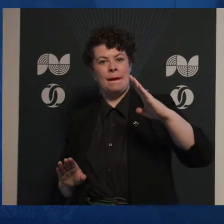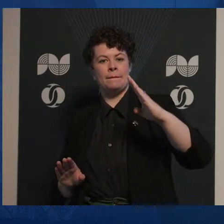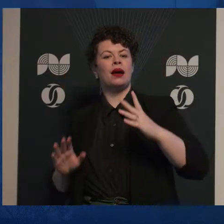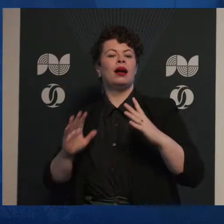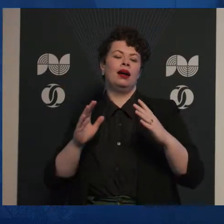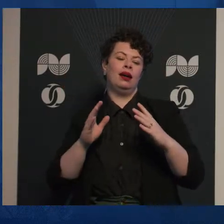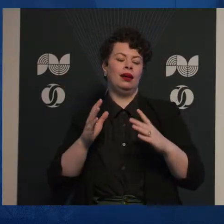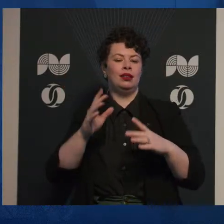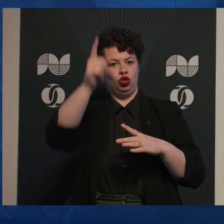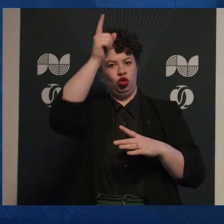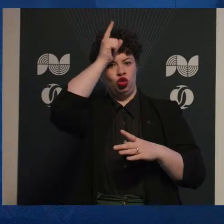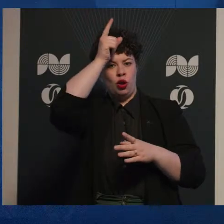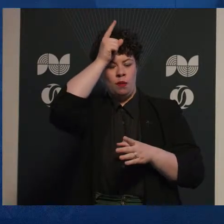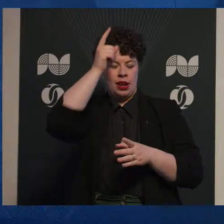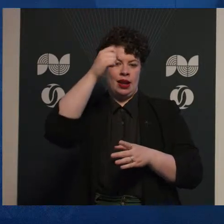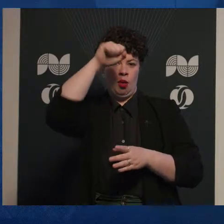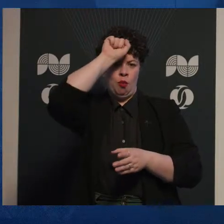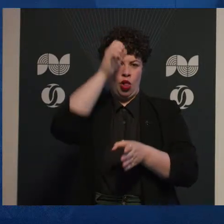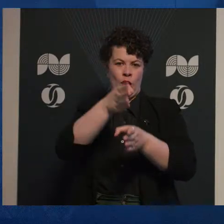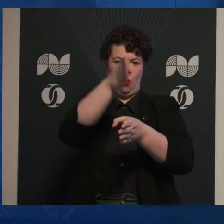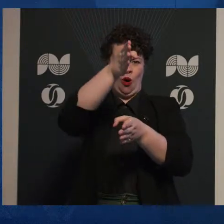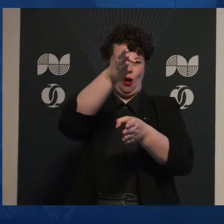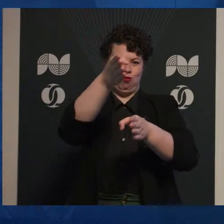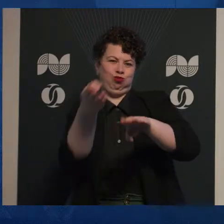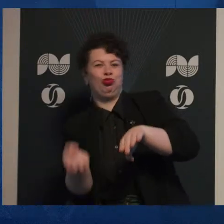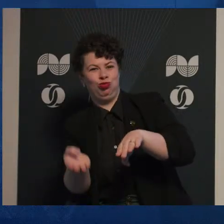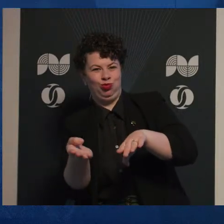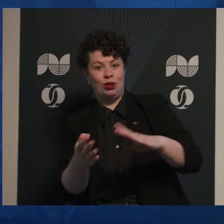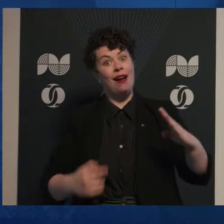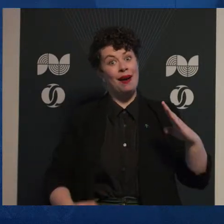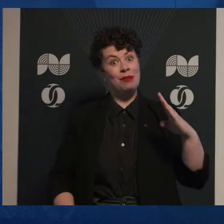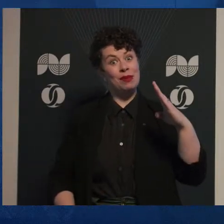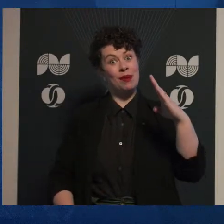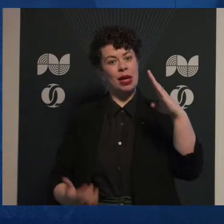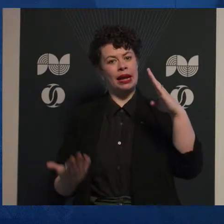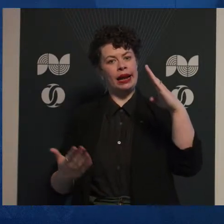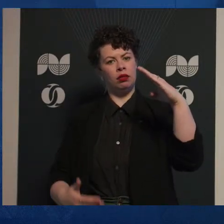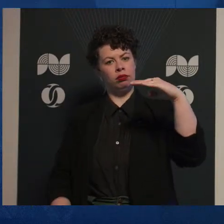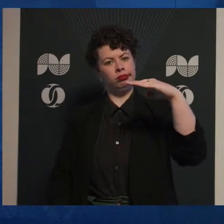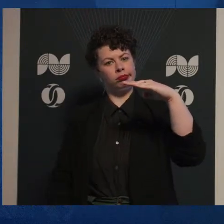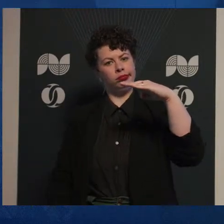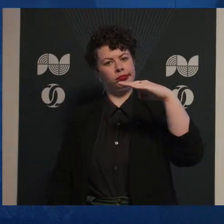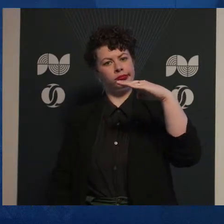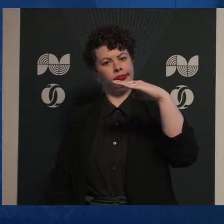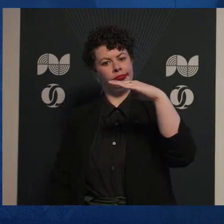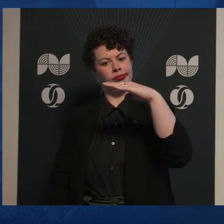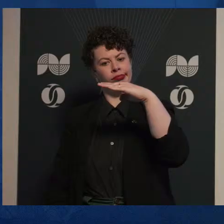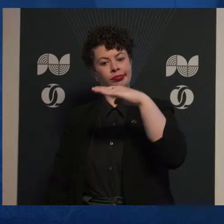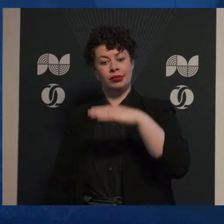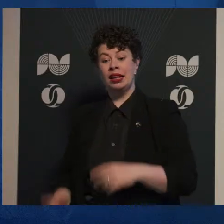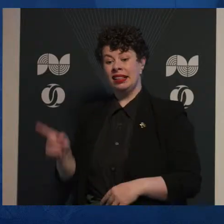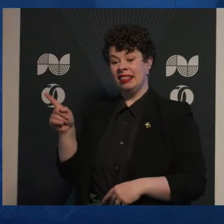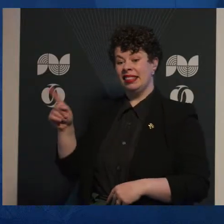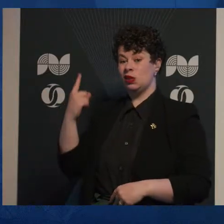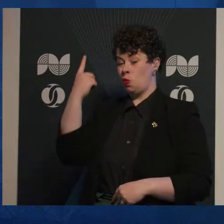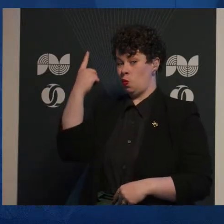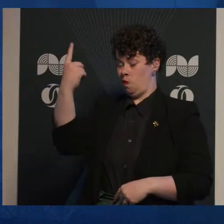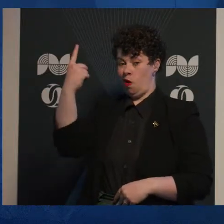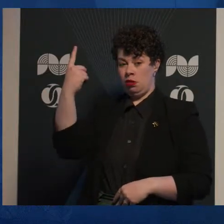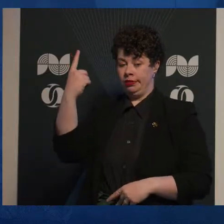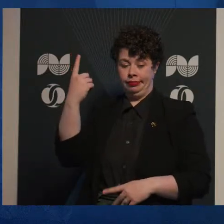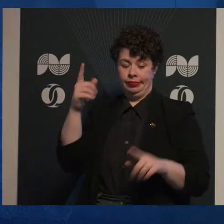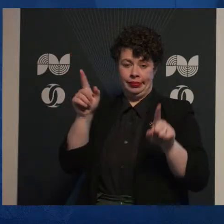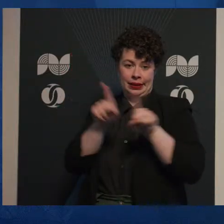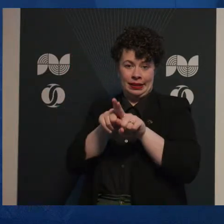Berlin Wall came down, and now seems to be stagnating. I mean, this is just one of many illustrations of how there's a